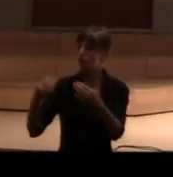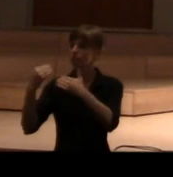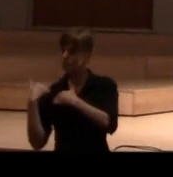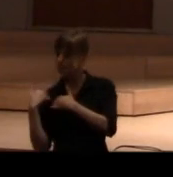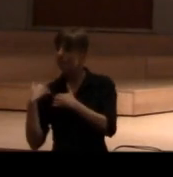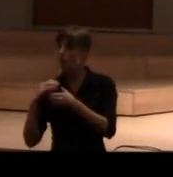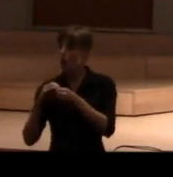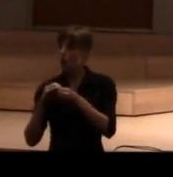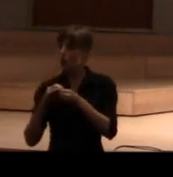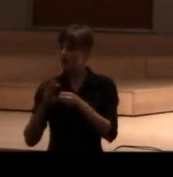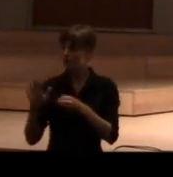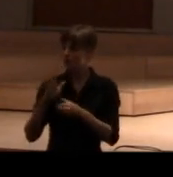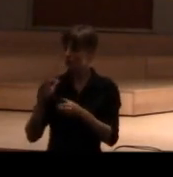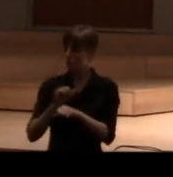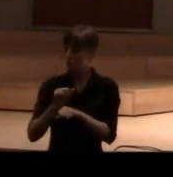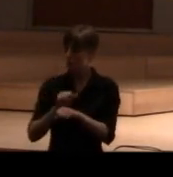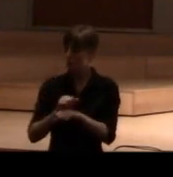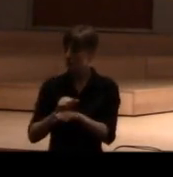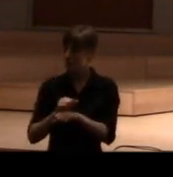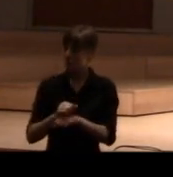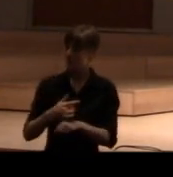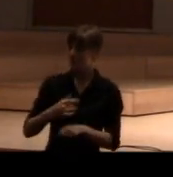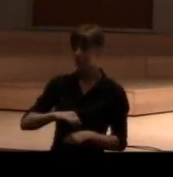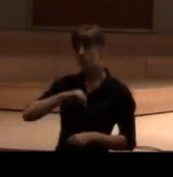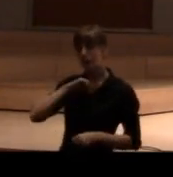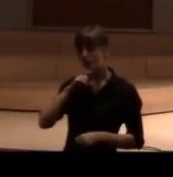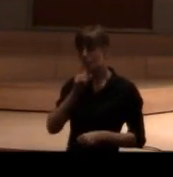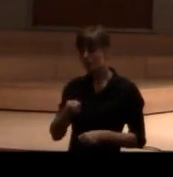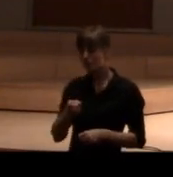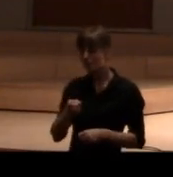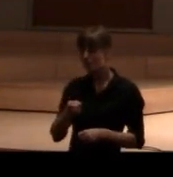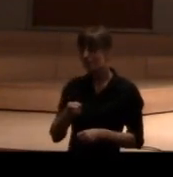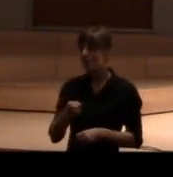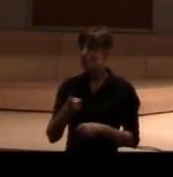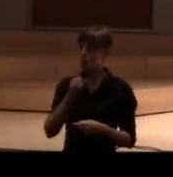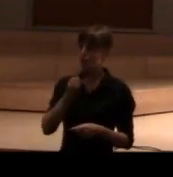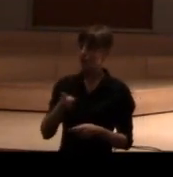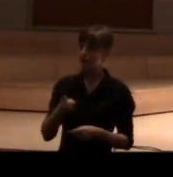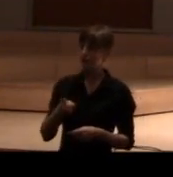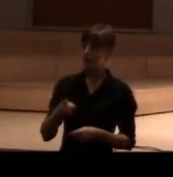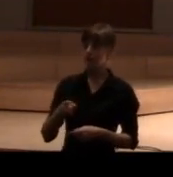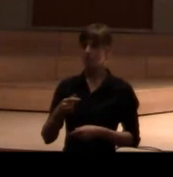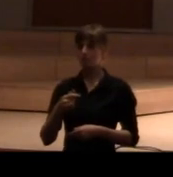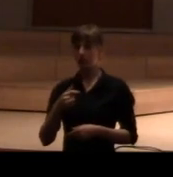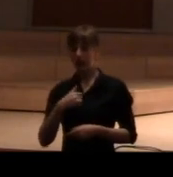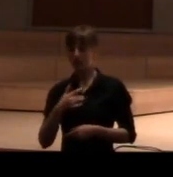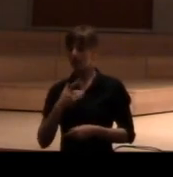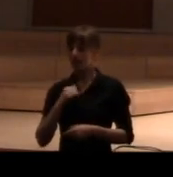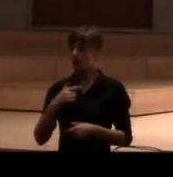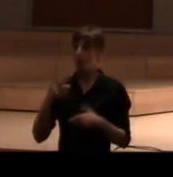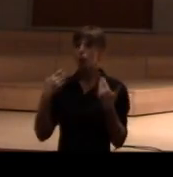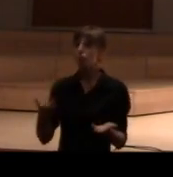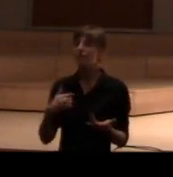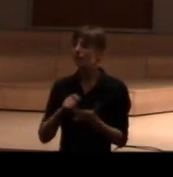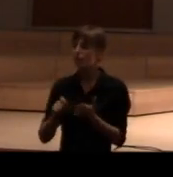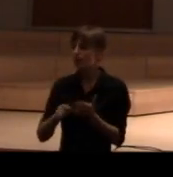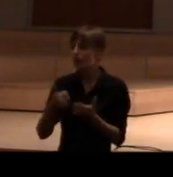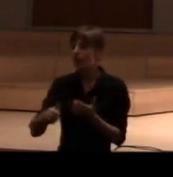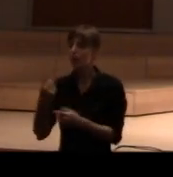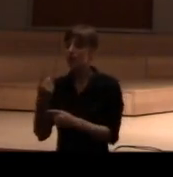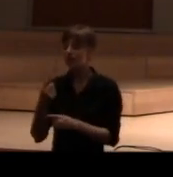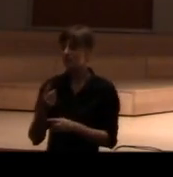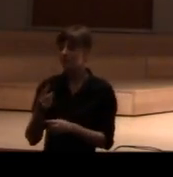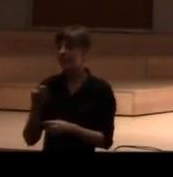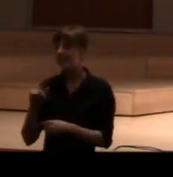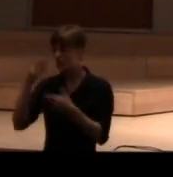what matters to me. And I can write about characters who I feel I can relate to. And that could be a ninja who pees in his pants